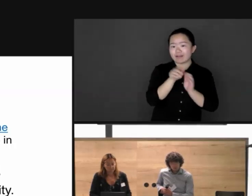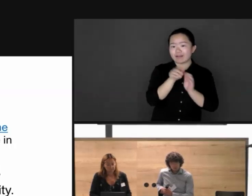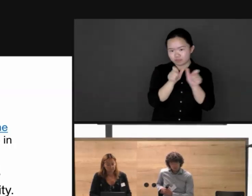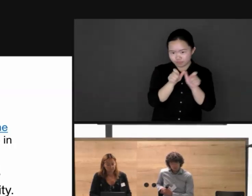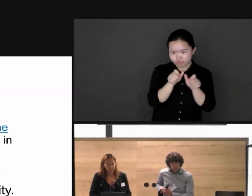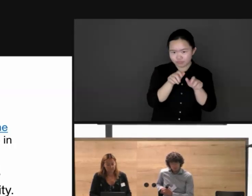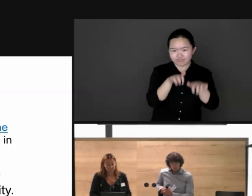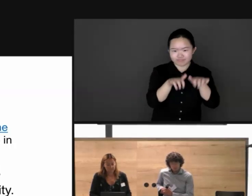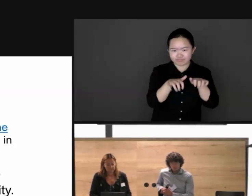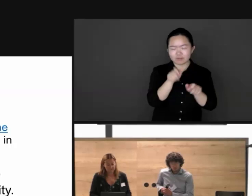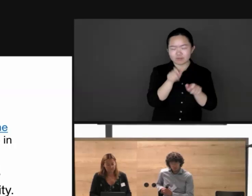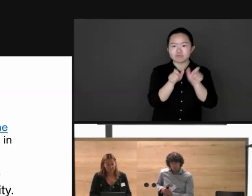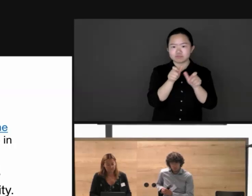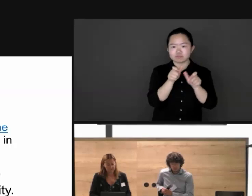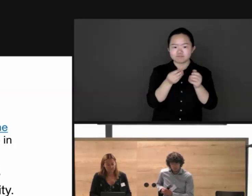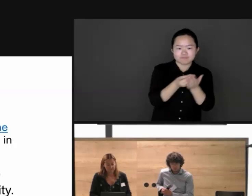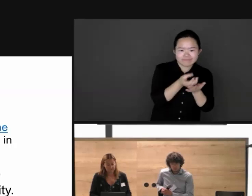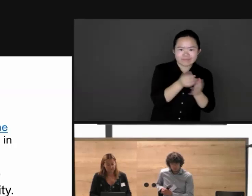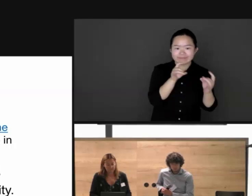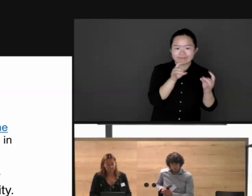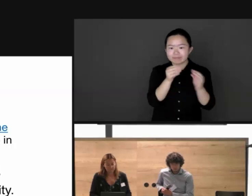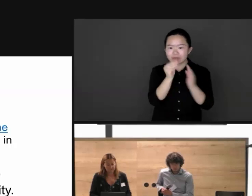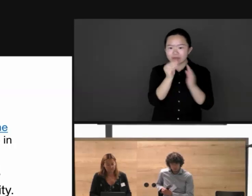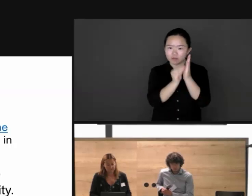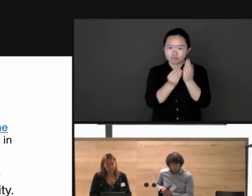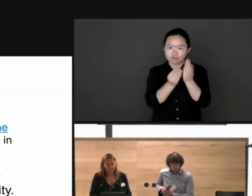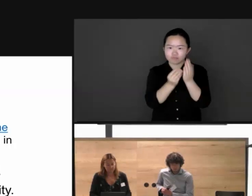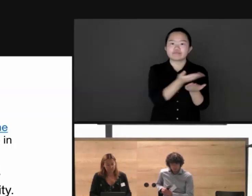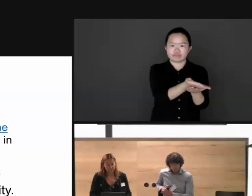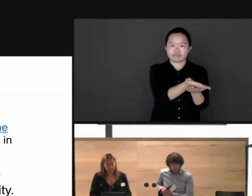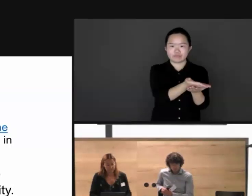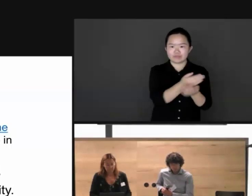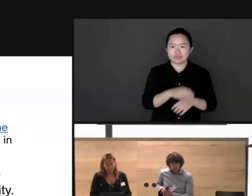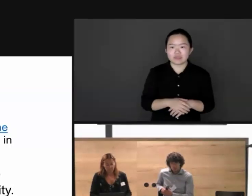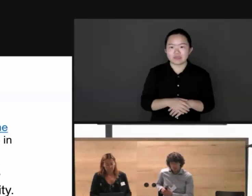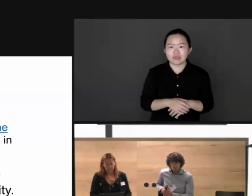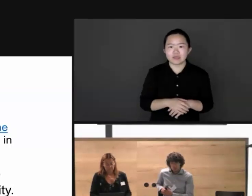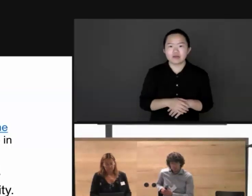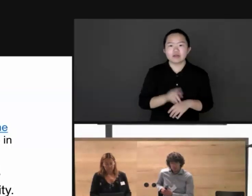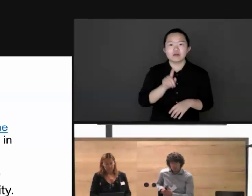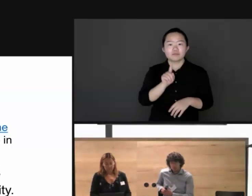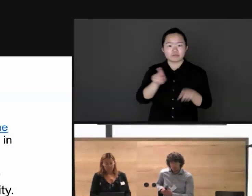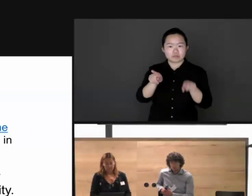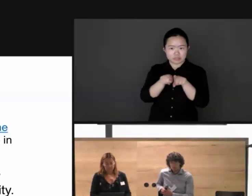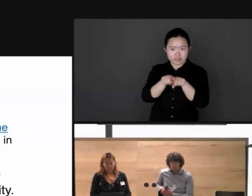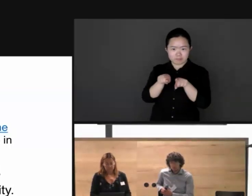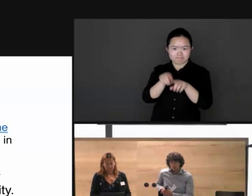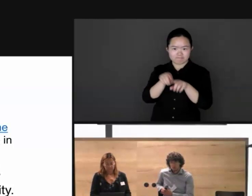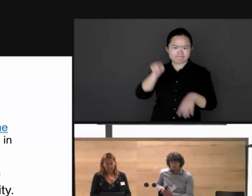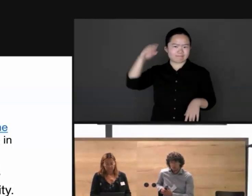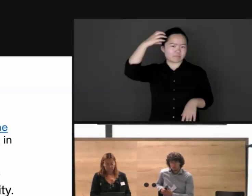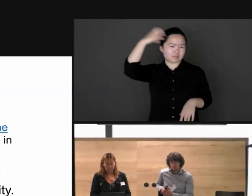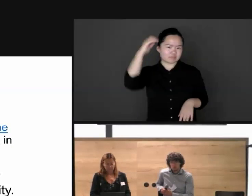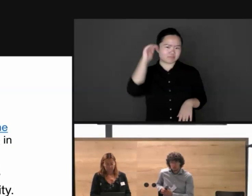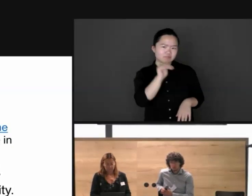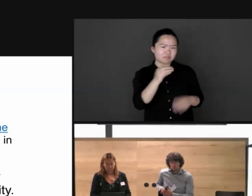The authority discloses in the annual report also whether feedback has been submitted. And for